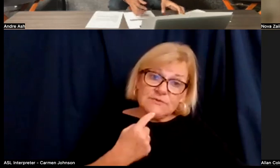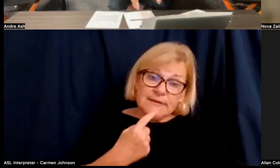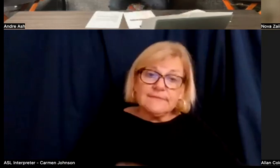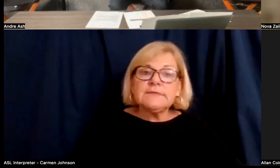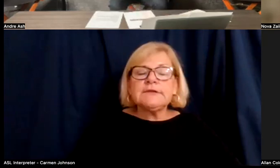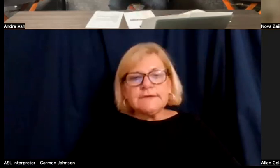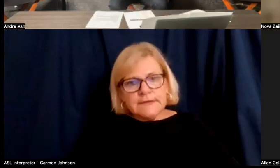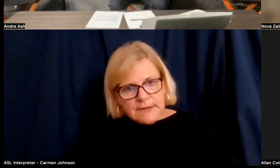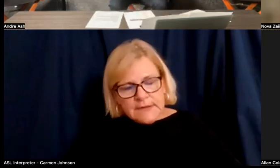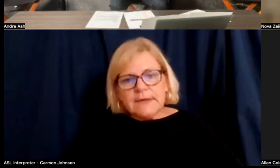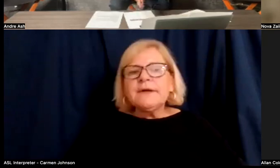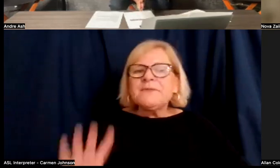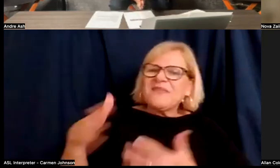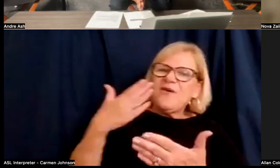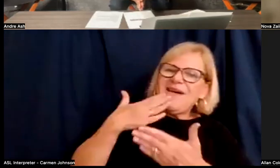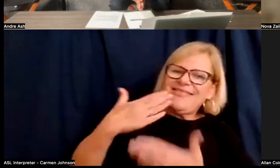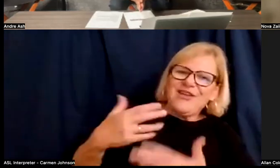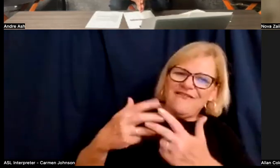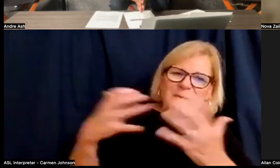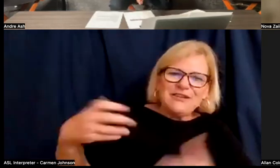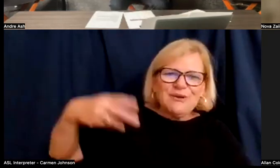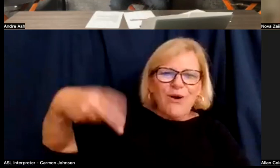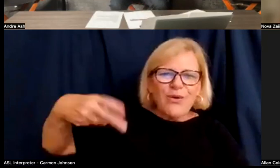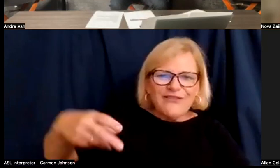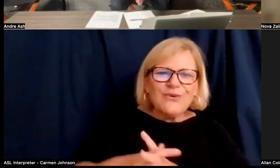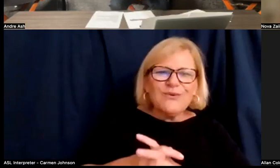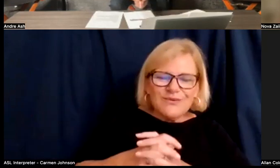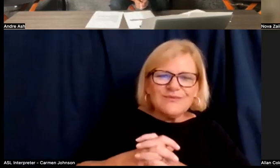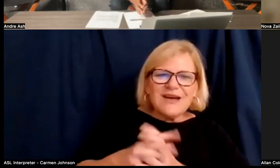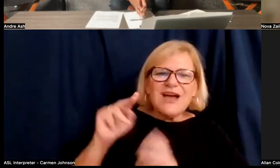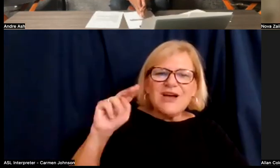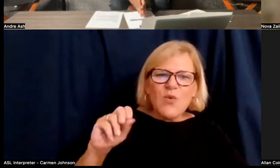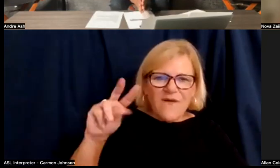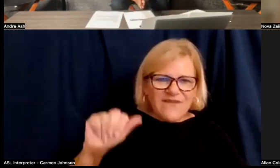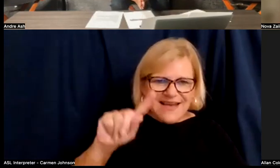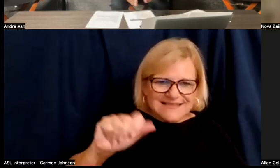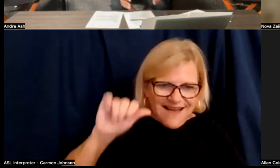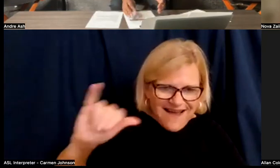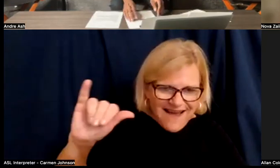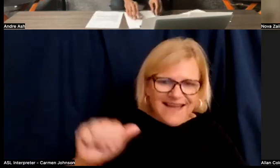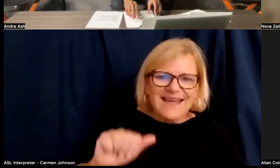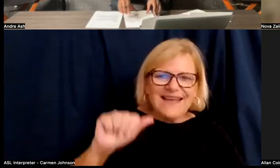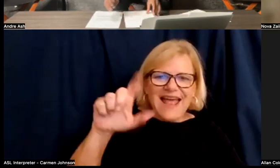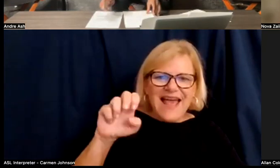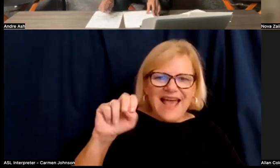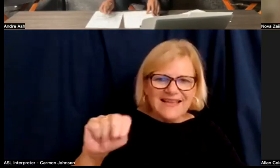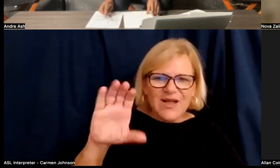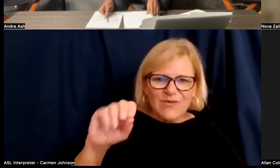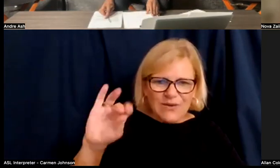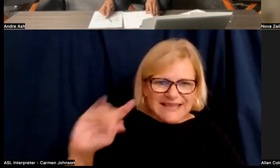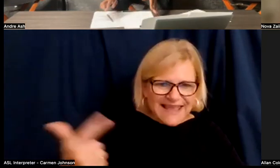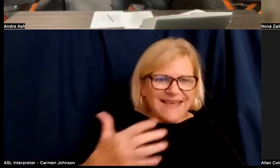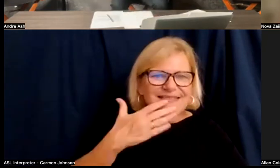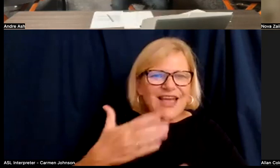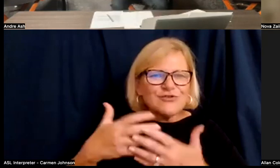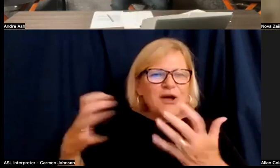Awesome. Well, thank you so much to the both of you, Nova, Zaii, and Allan Coding. Thank you so